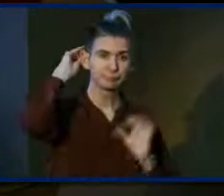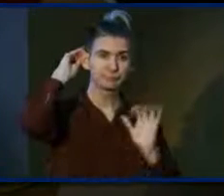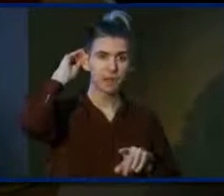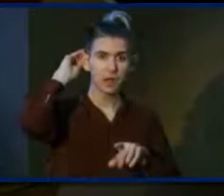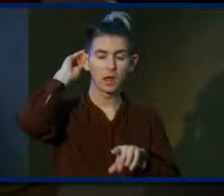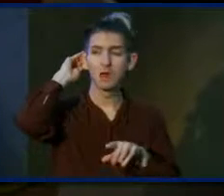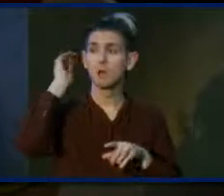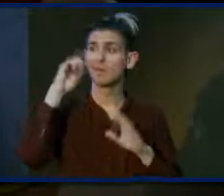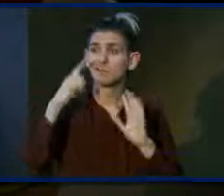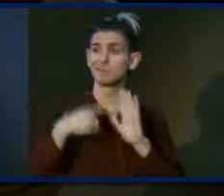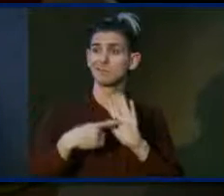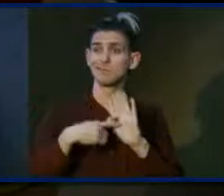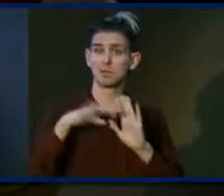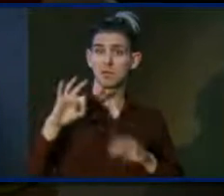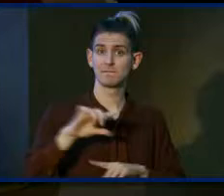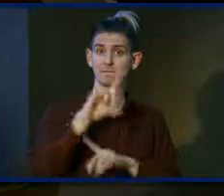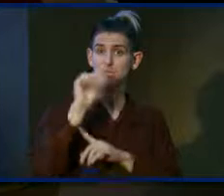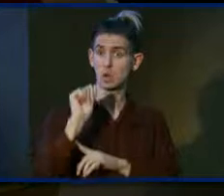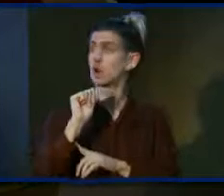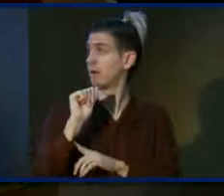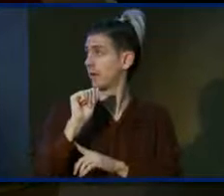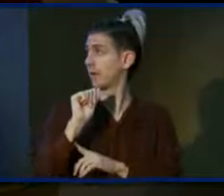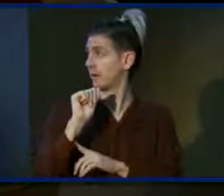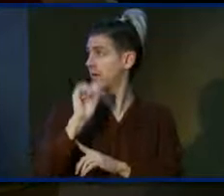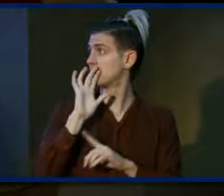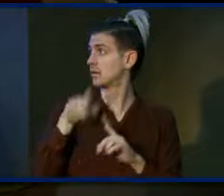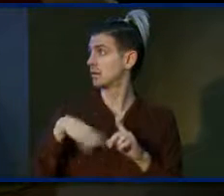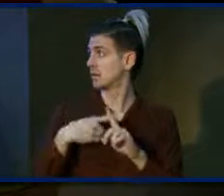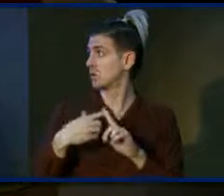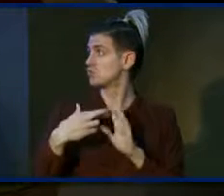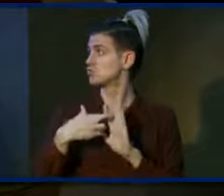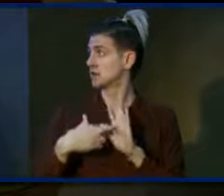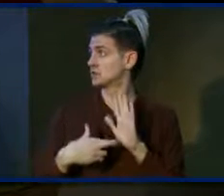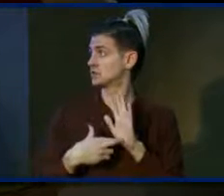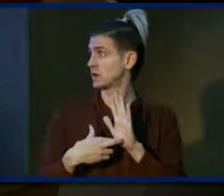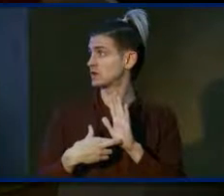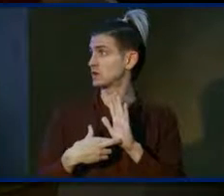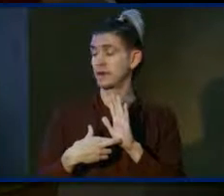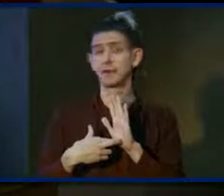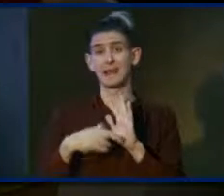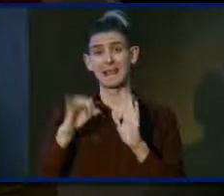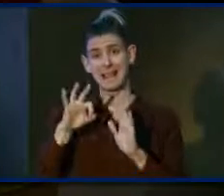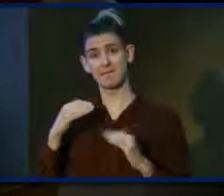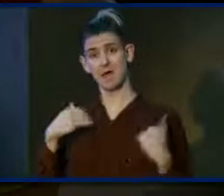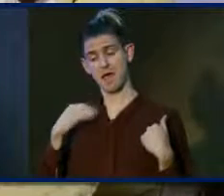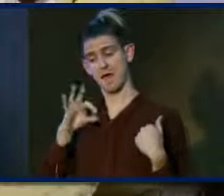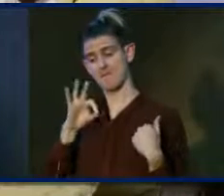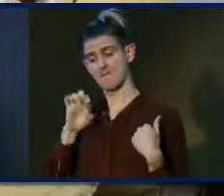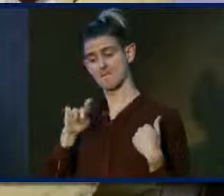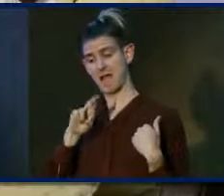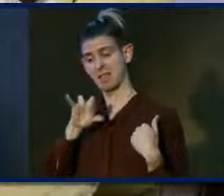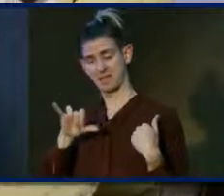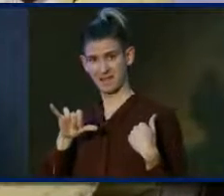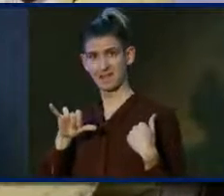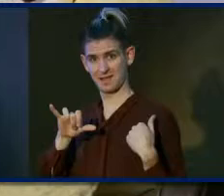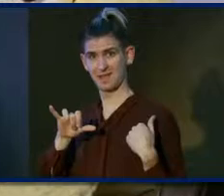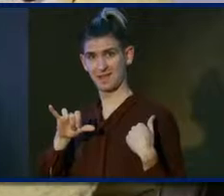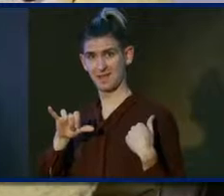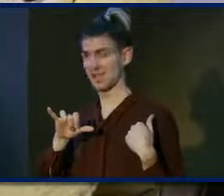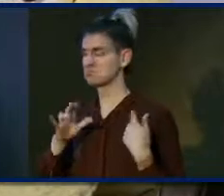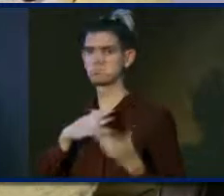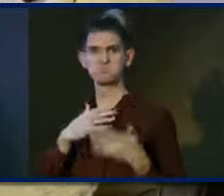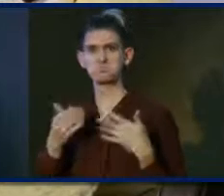like say when Florida voted on restoration of voting rights for people with felony convictions, it got more than 65% of the